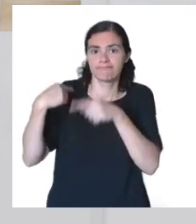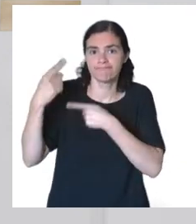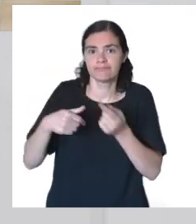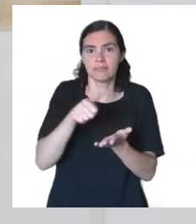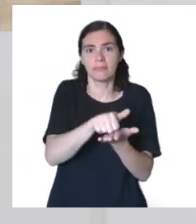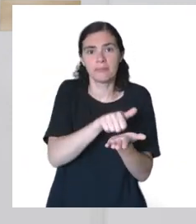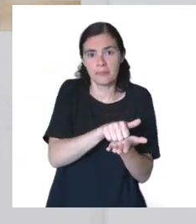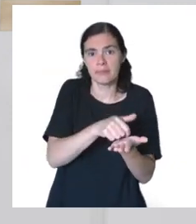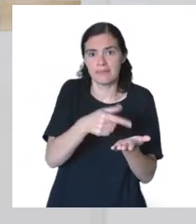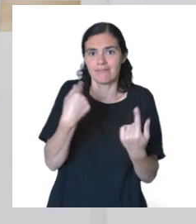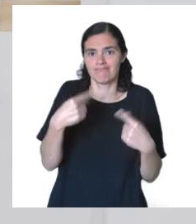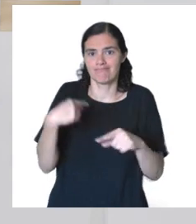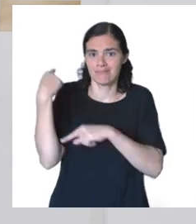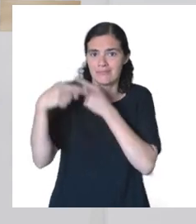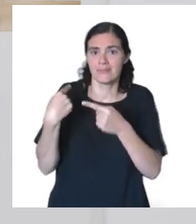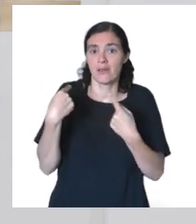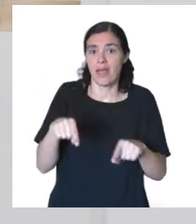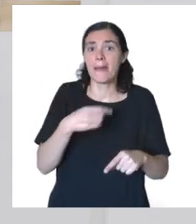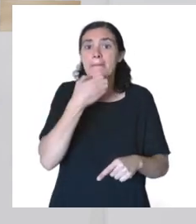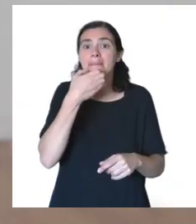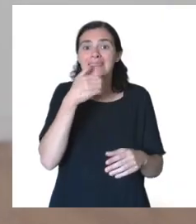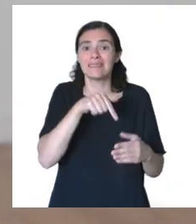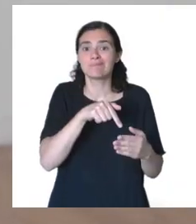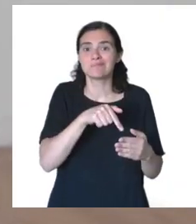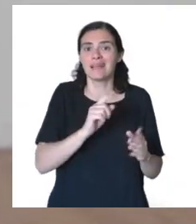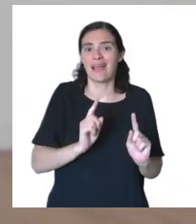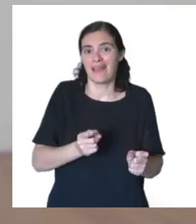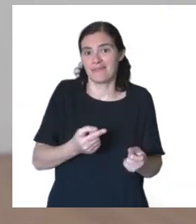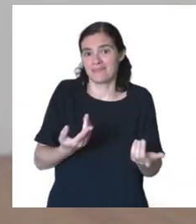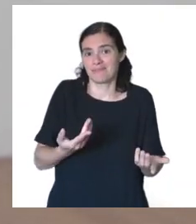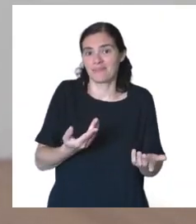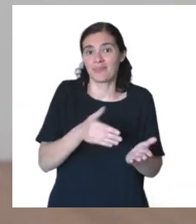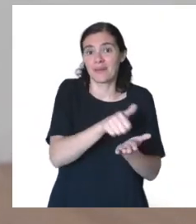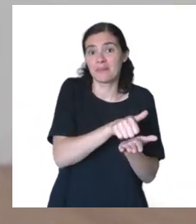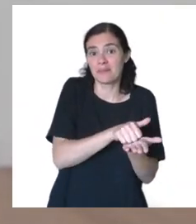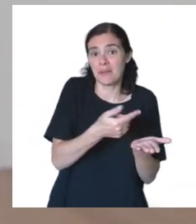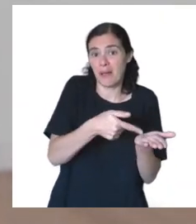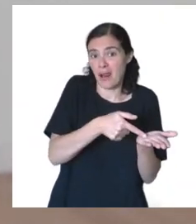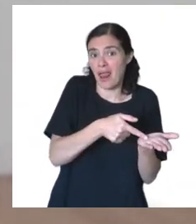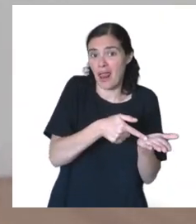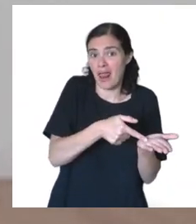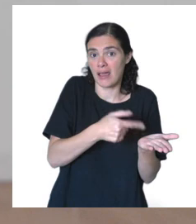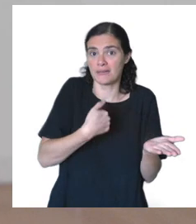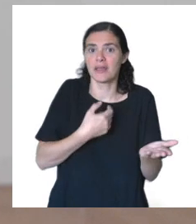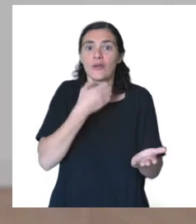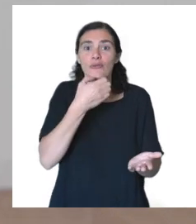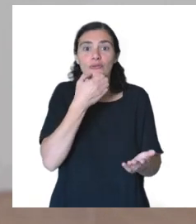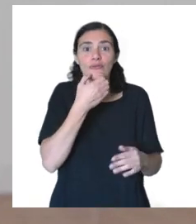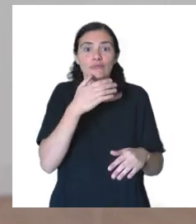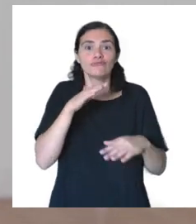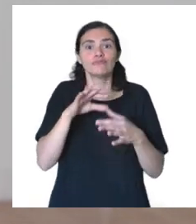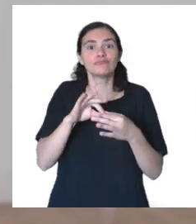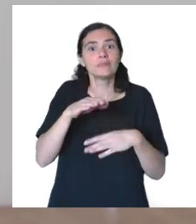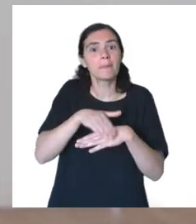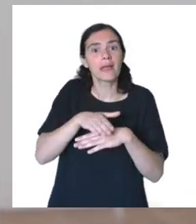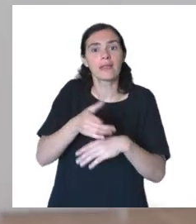tradition, a biblical tradition, the apple is at the beginning of the Bible. That's either the fruit